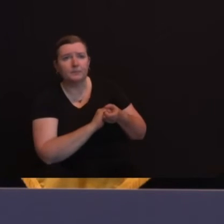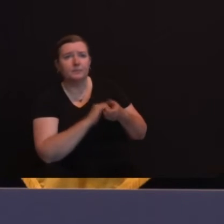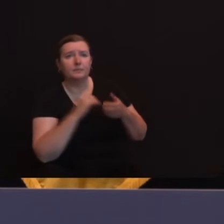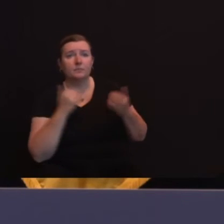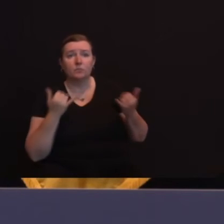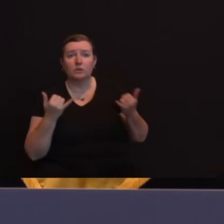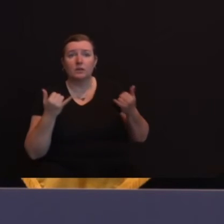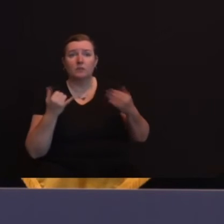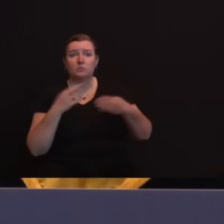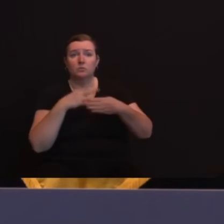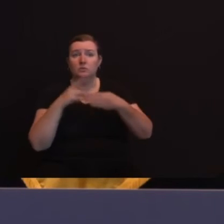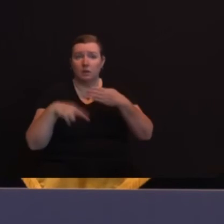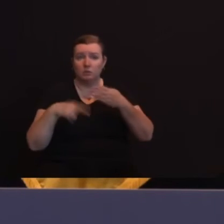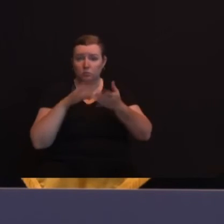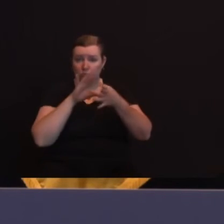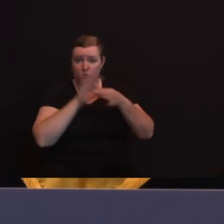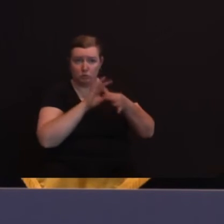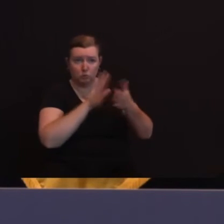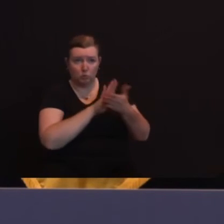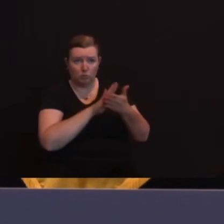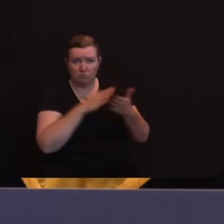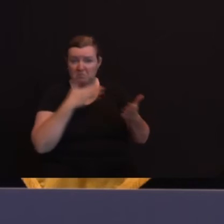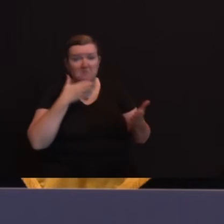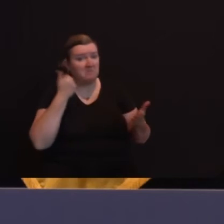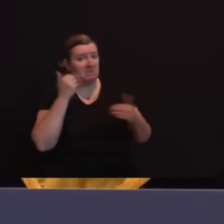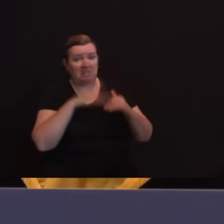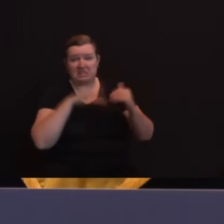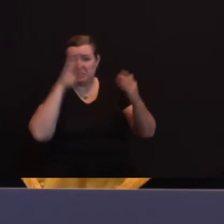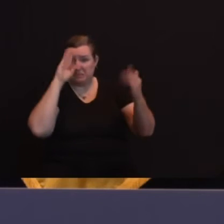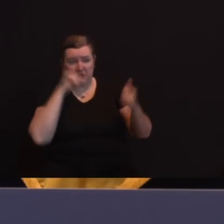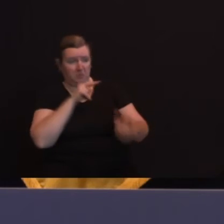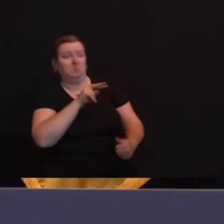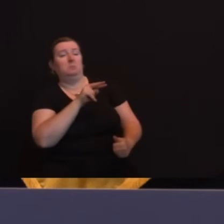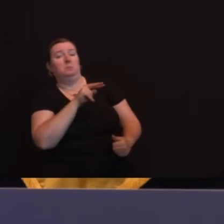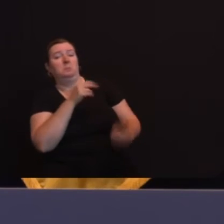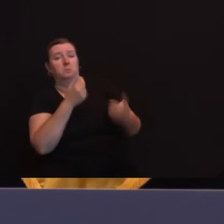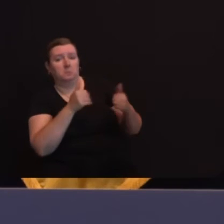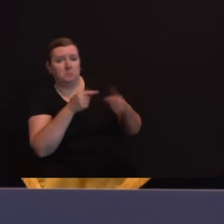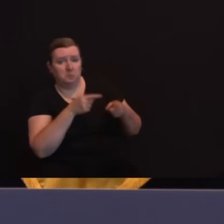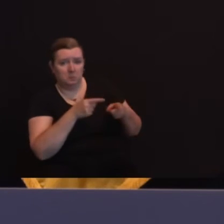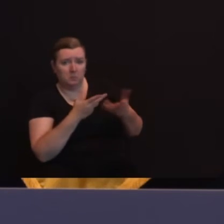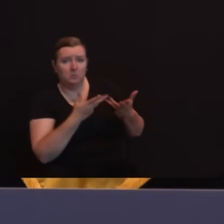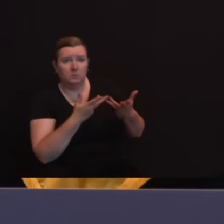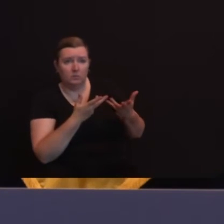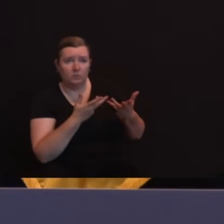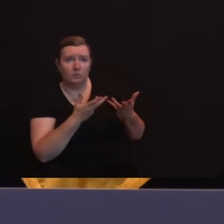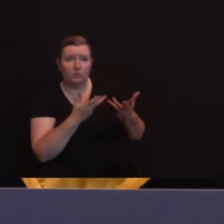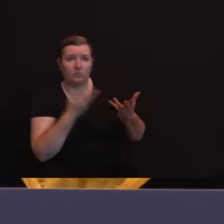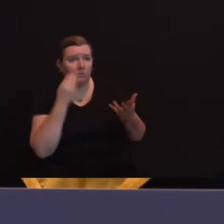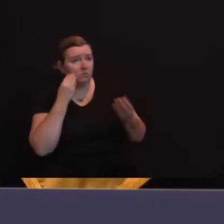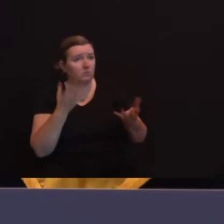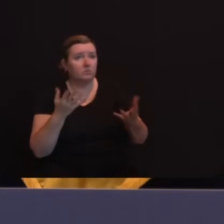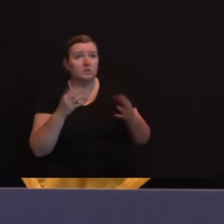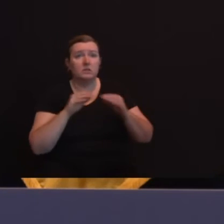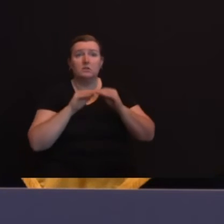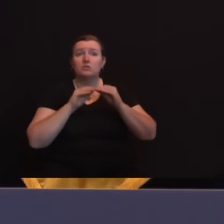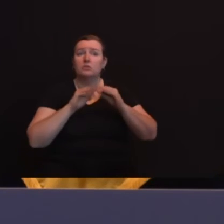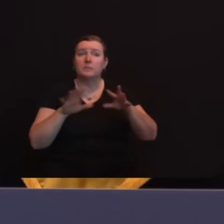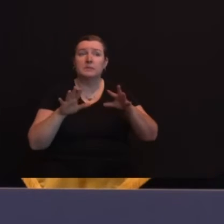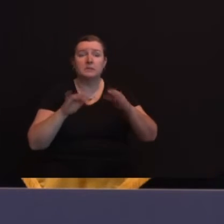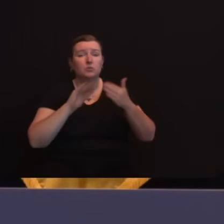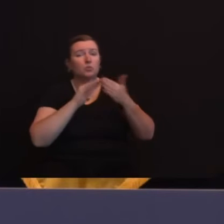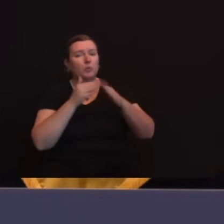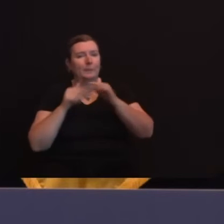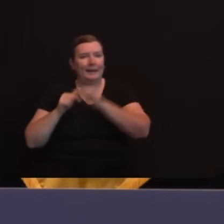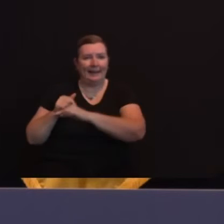so far, which is true. It's another thing to say that transmission is a lot more in the communities than it is inside the four walls